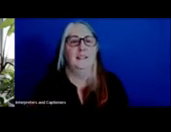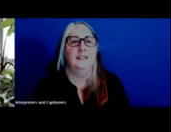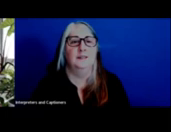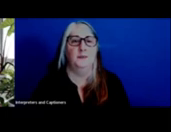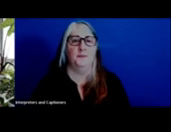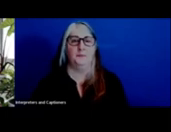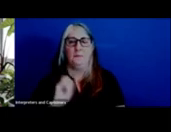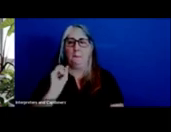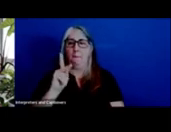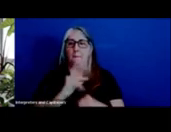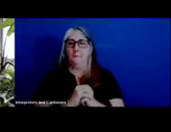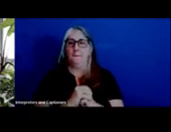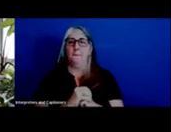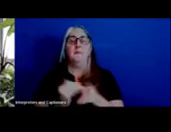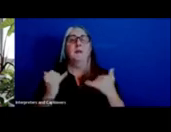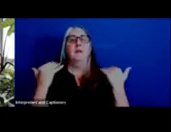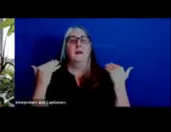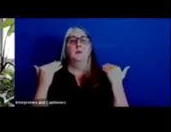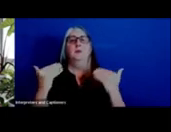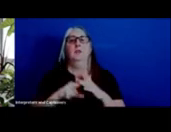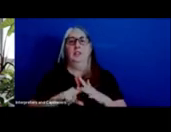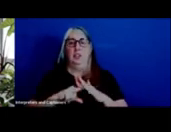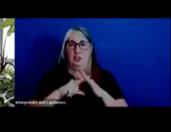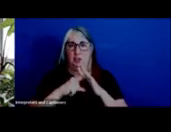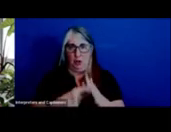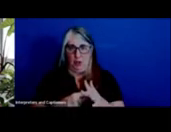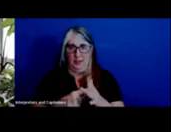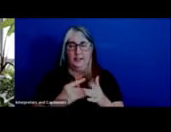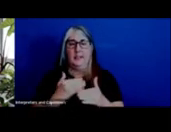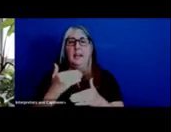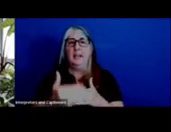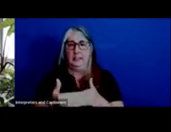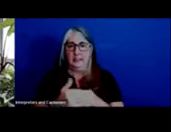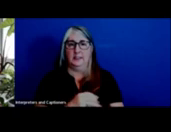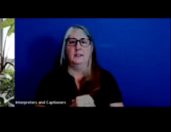All right, we will get started next.